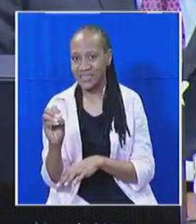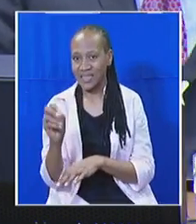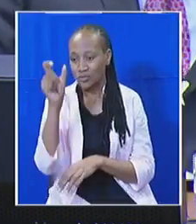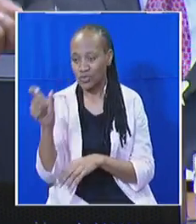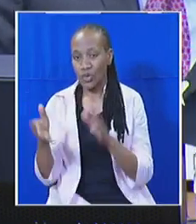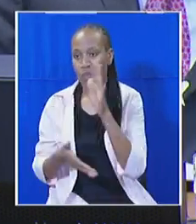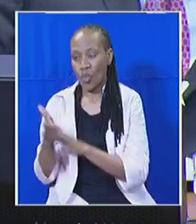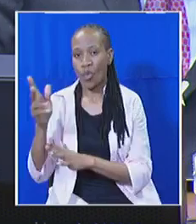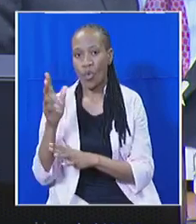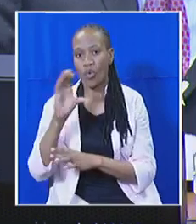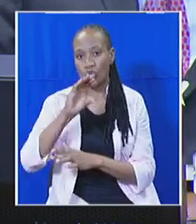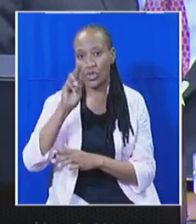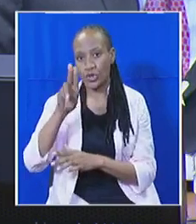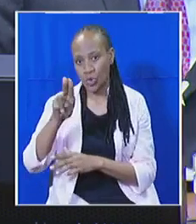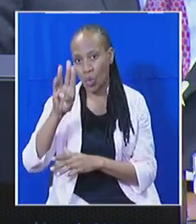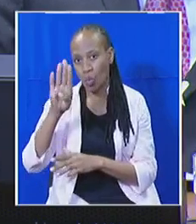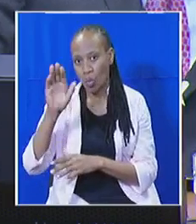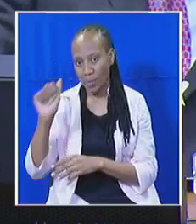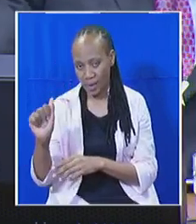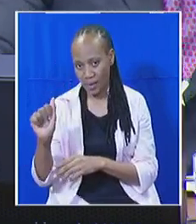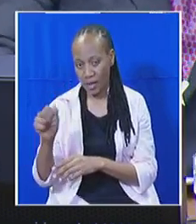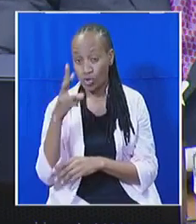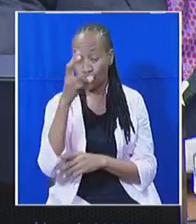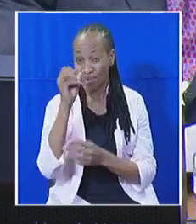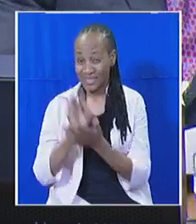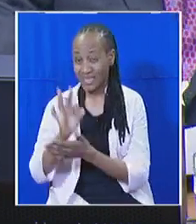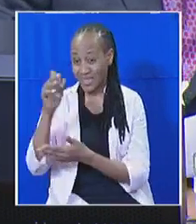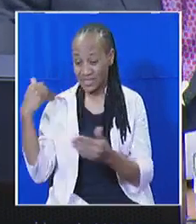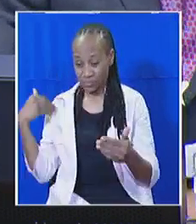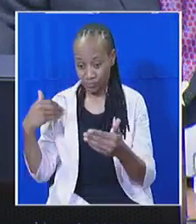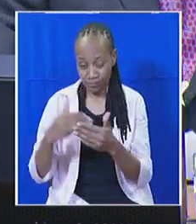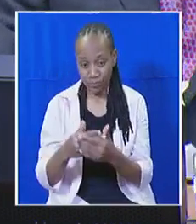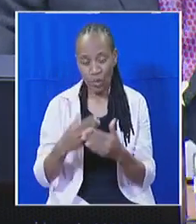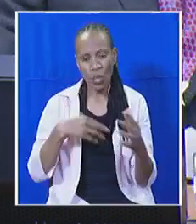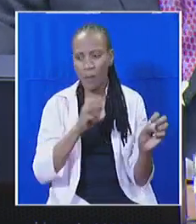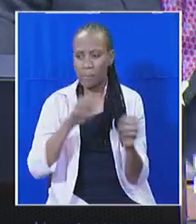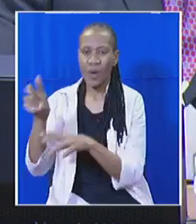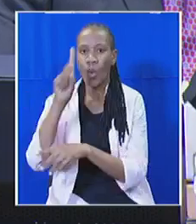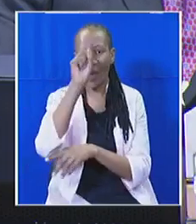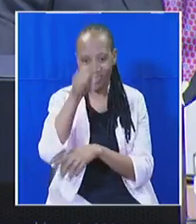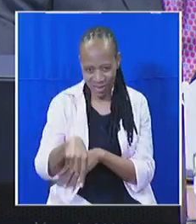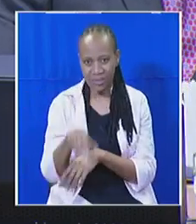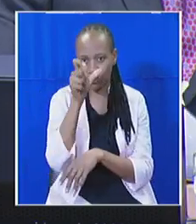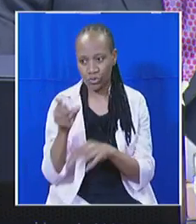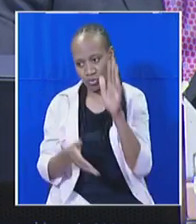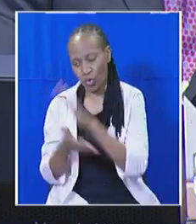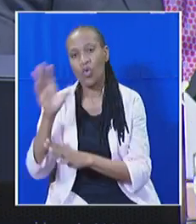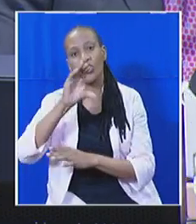1998. From there, we sent 8 in 2011. From 2013, we are sending 1,000 students in